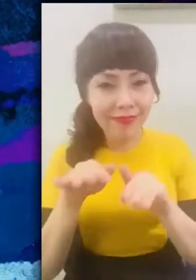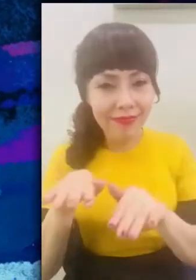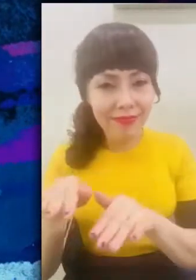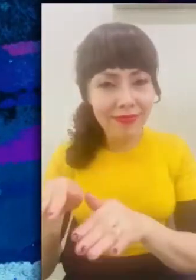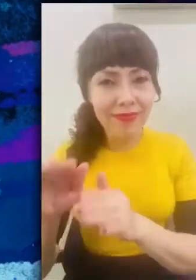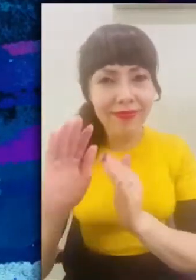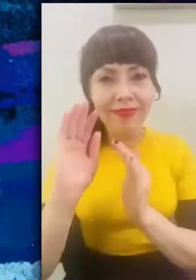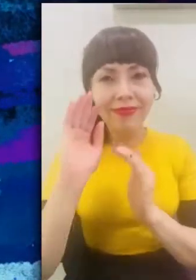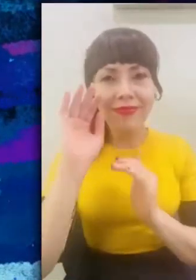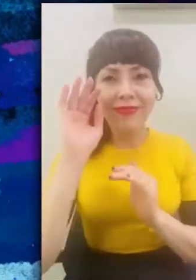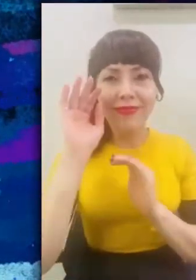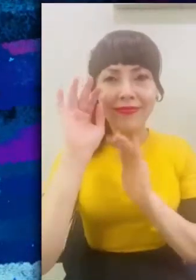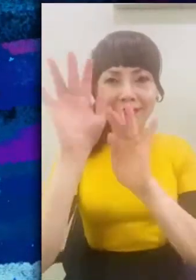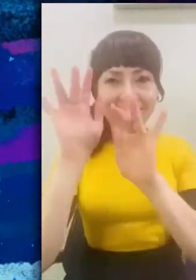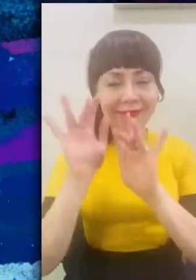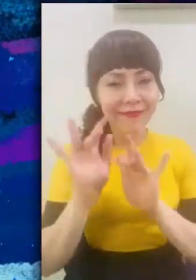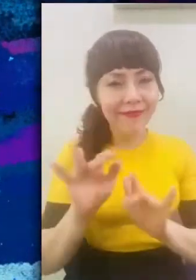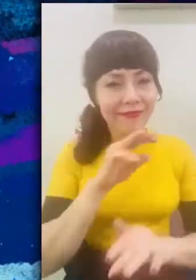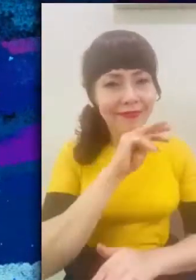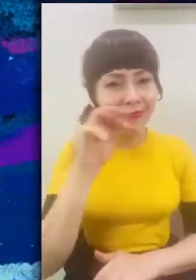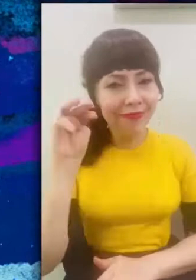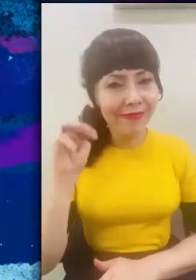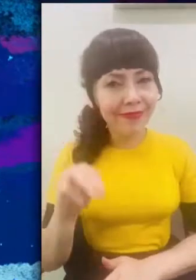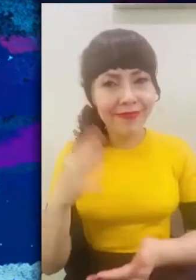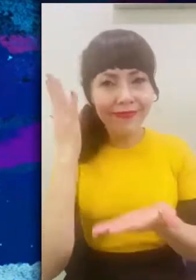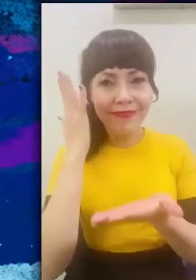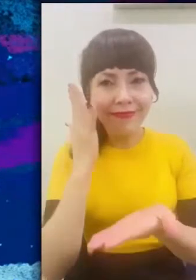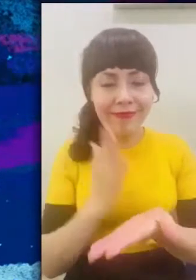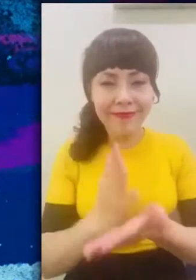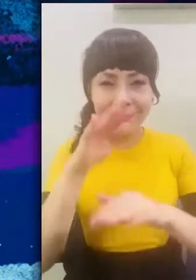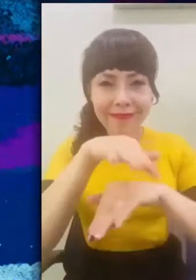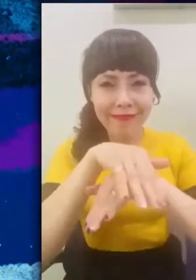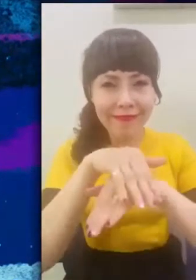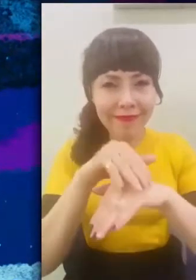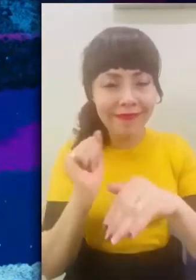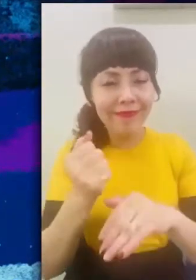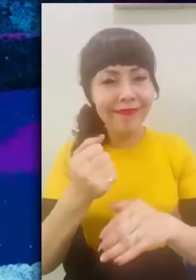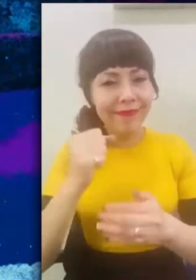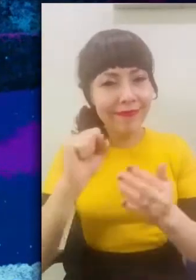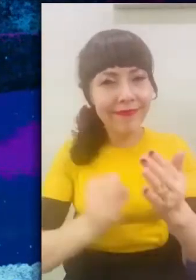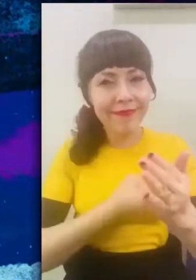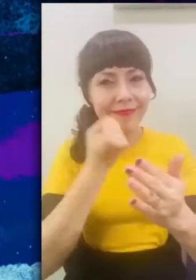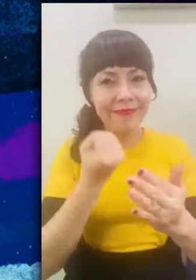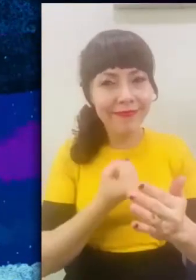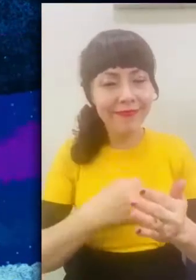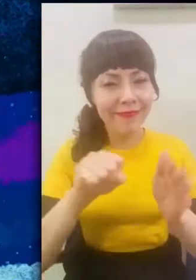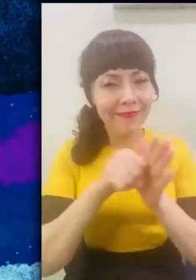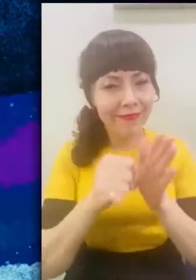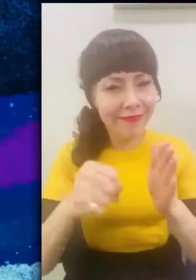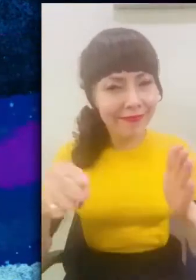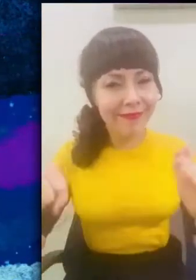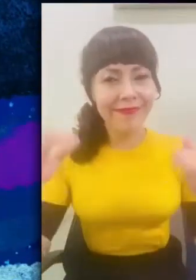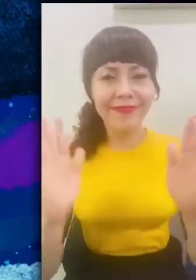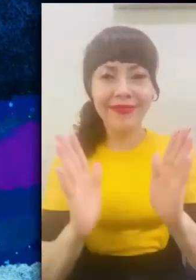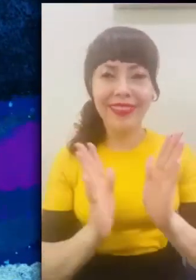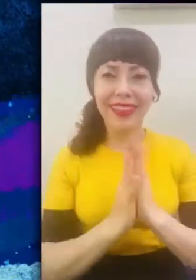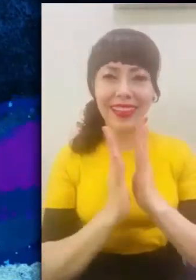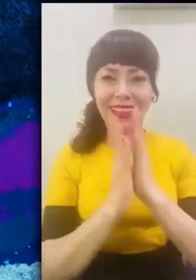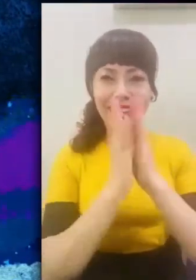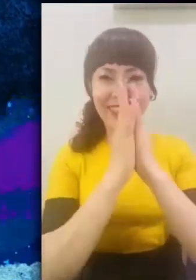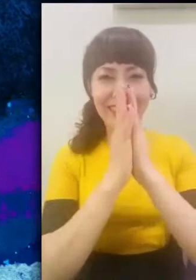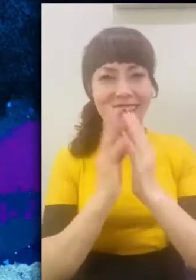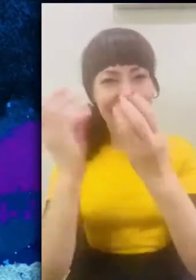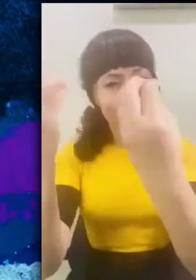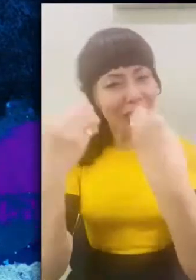of mercy never ceasing, call for songs of loudest